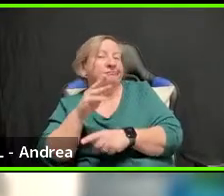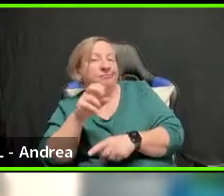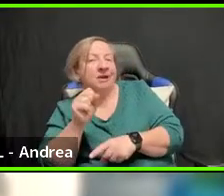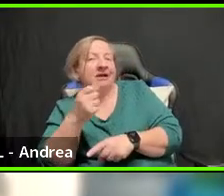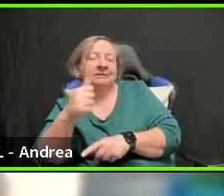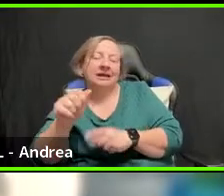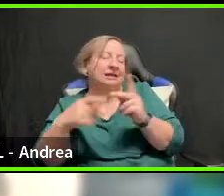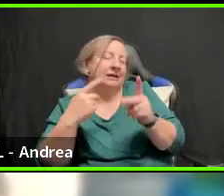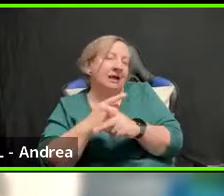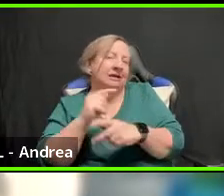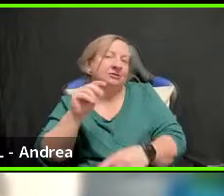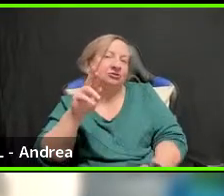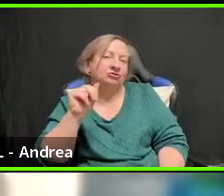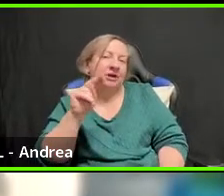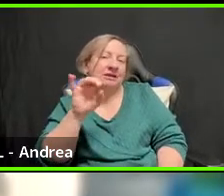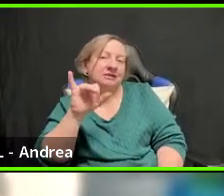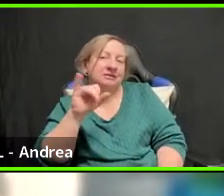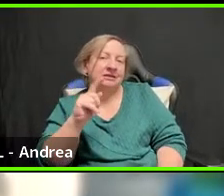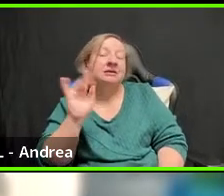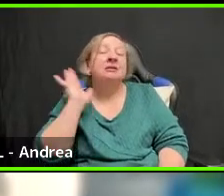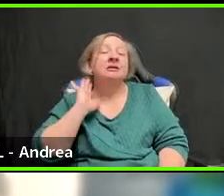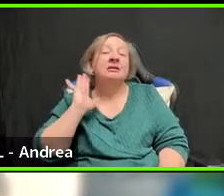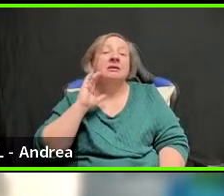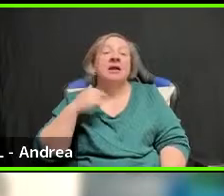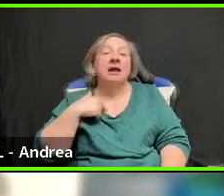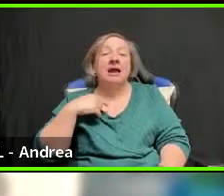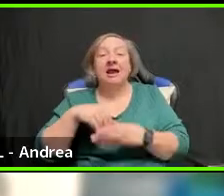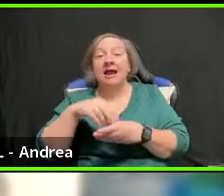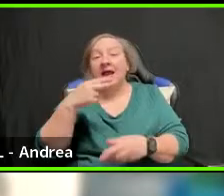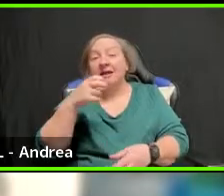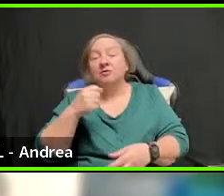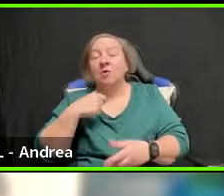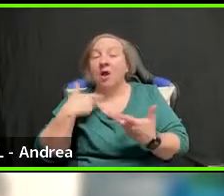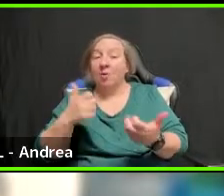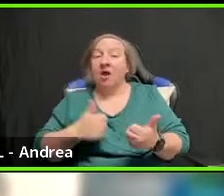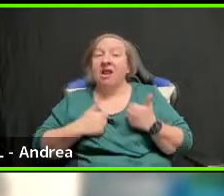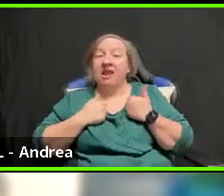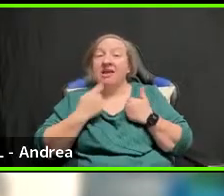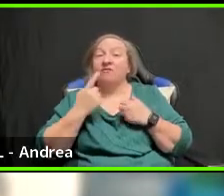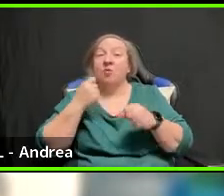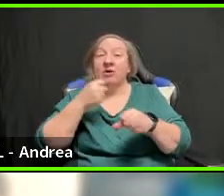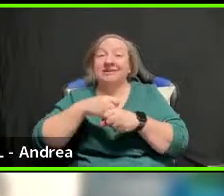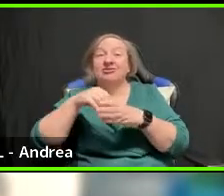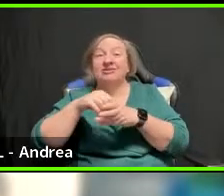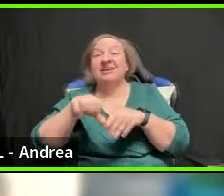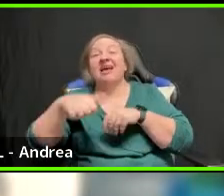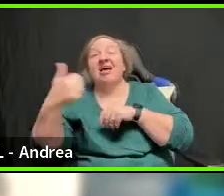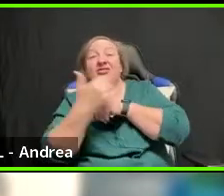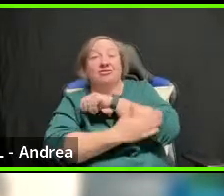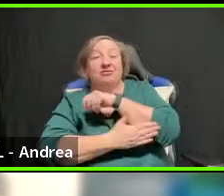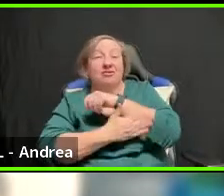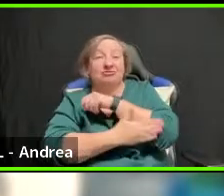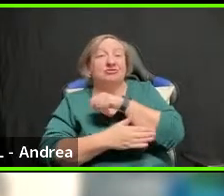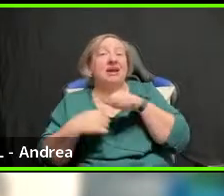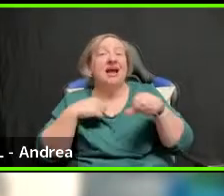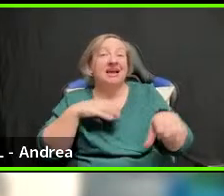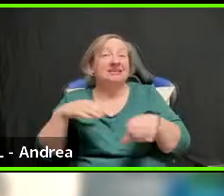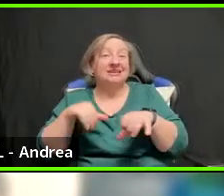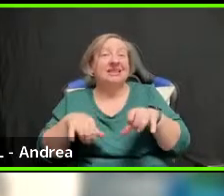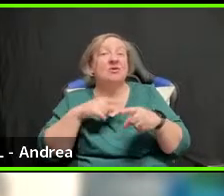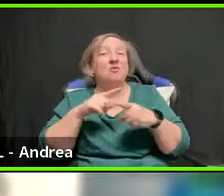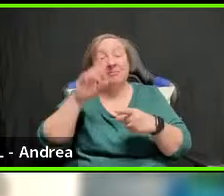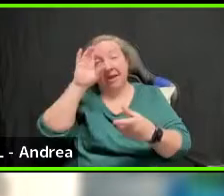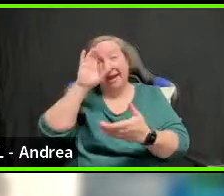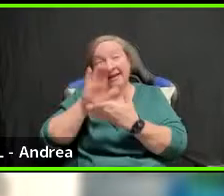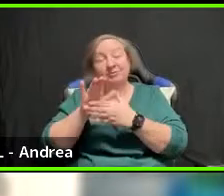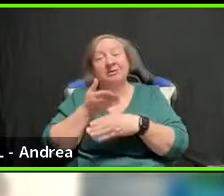was in high school, I had a goal of living for a year in a foreign country, and I was able to do that when my husband got a job in